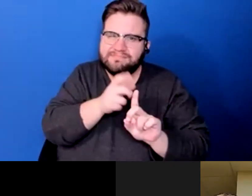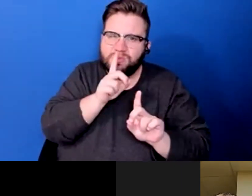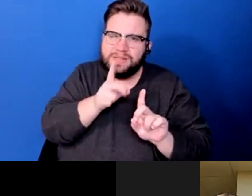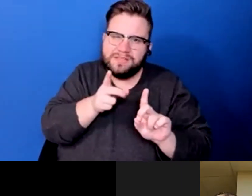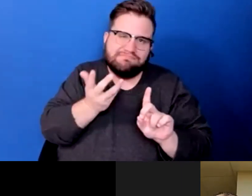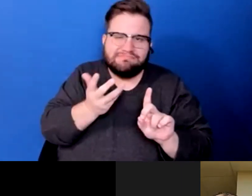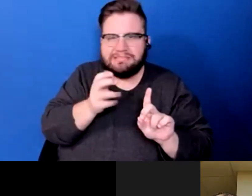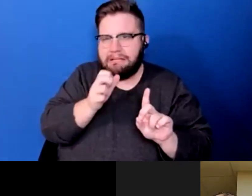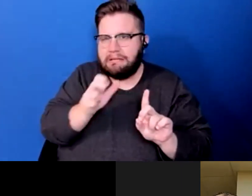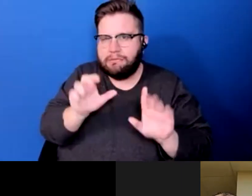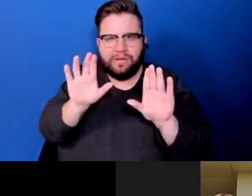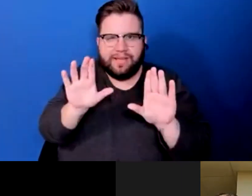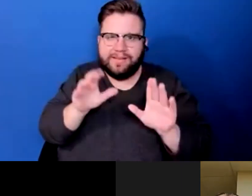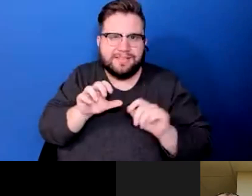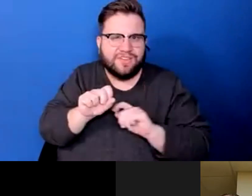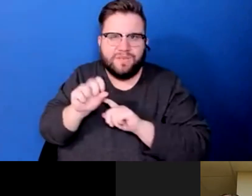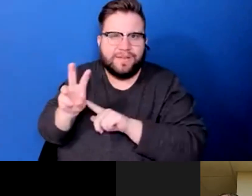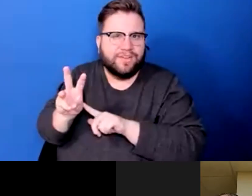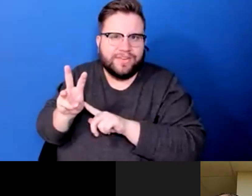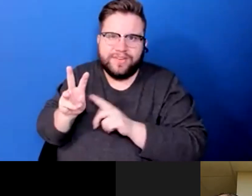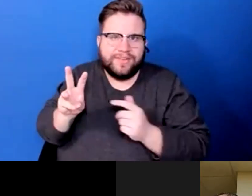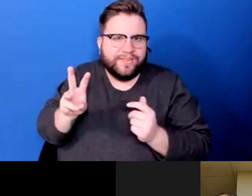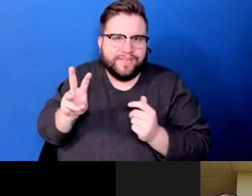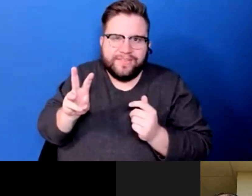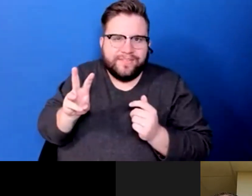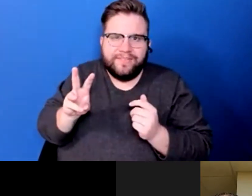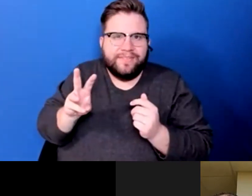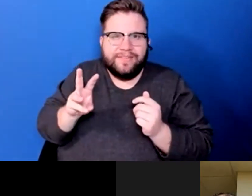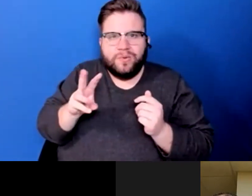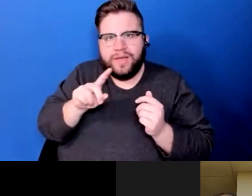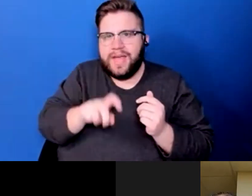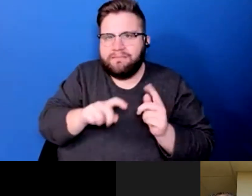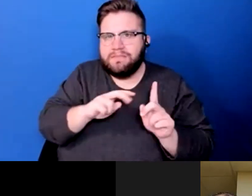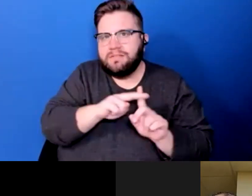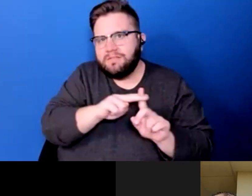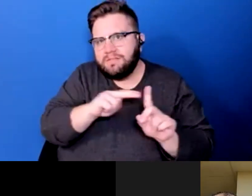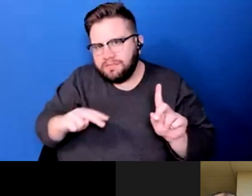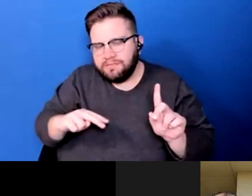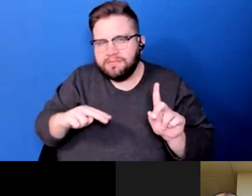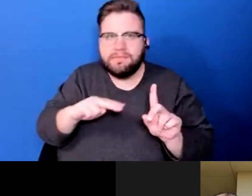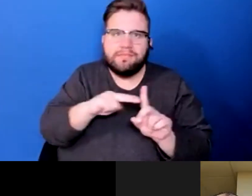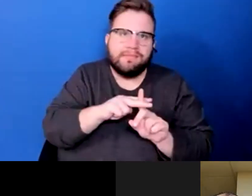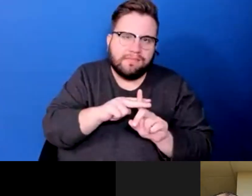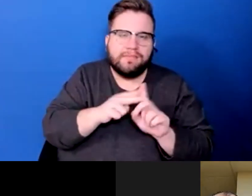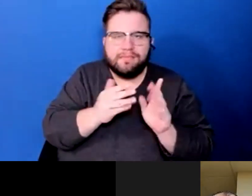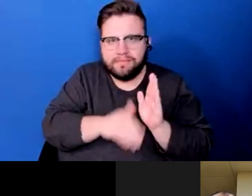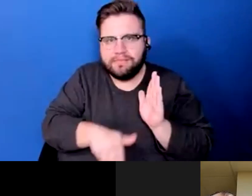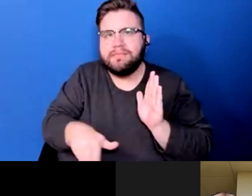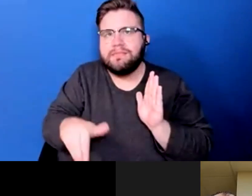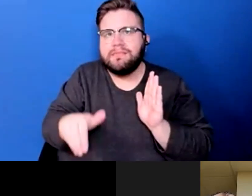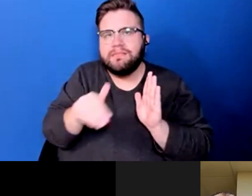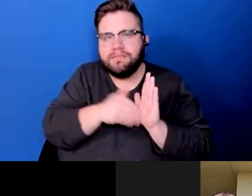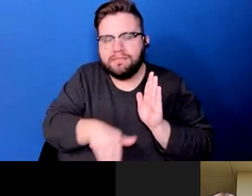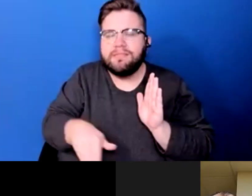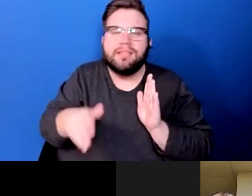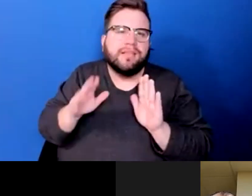the best. Like deer might jump out in the road every literally 2 or 3 minutes. Unrealistic. But basically,